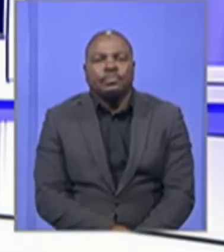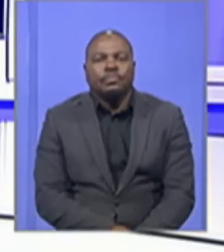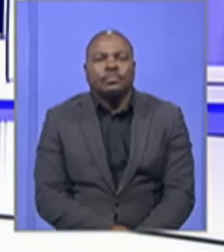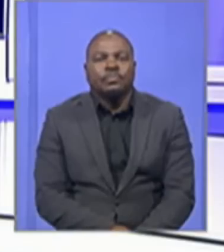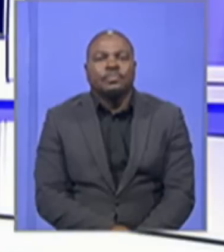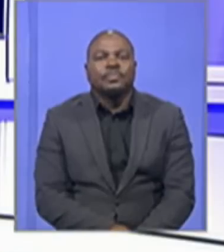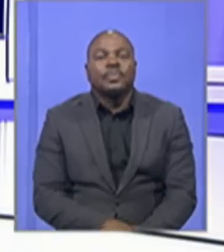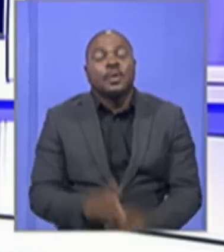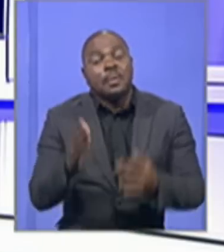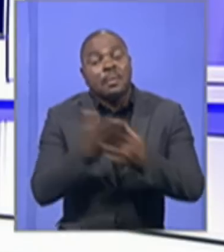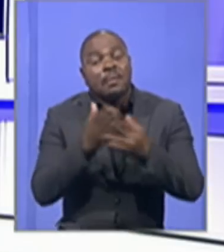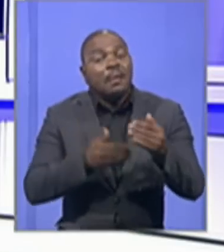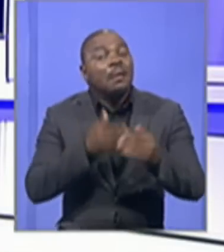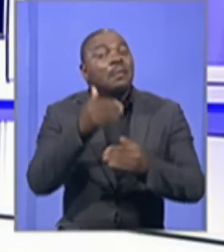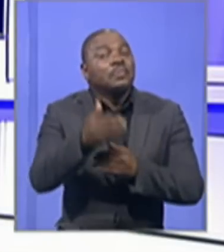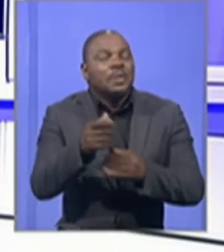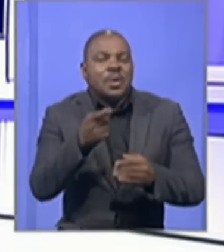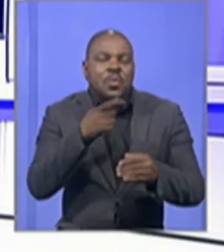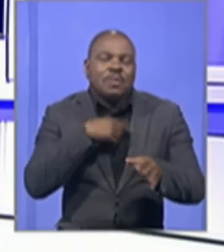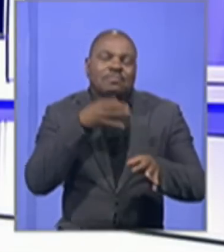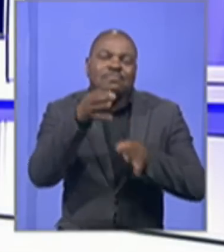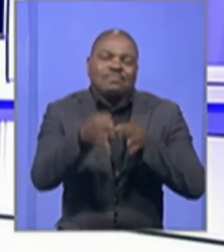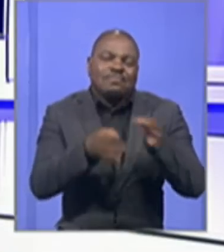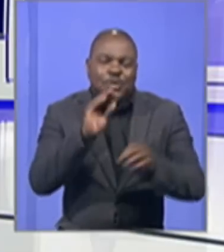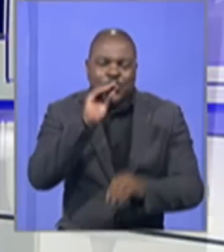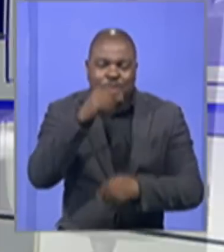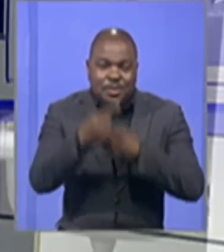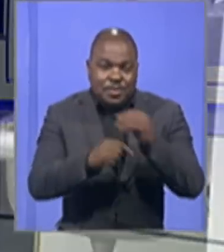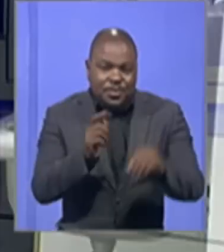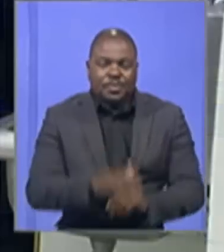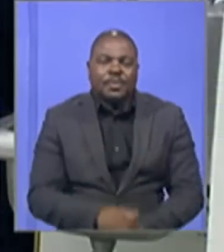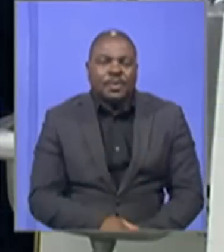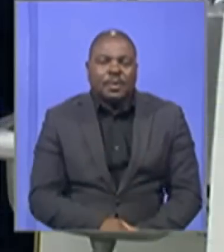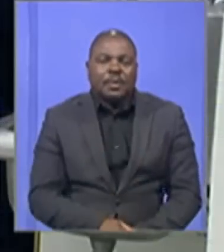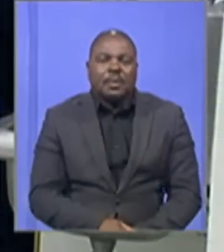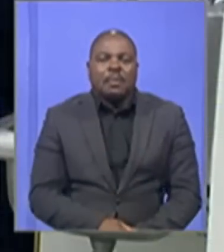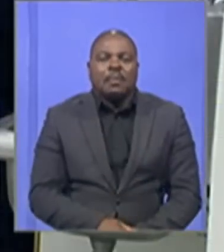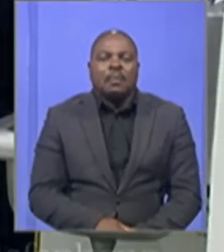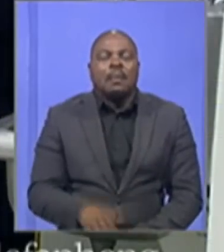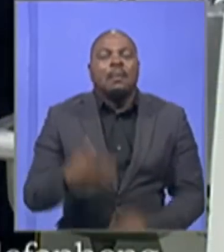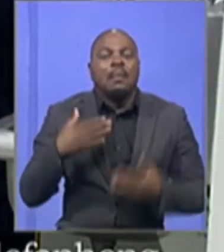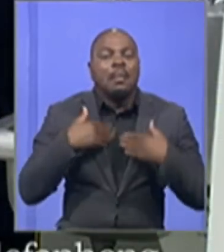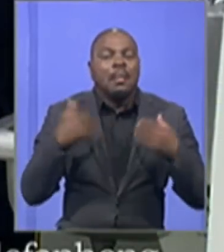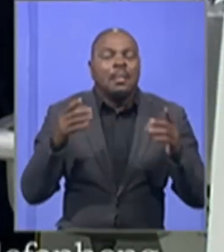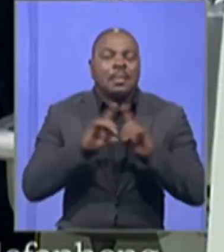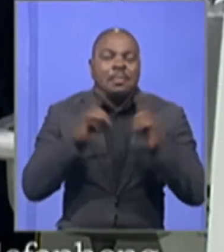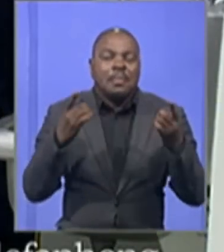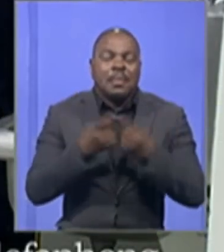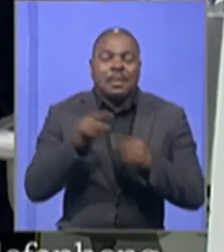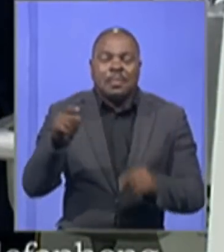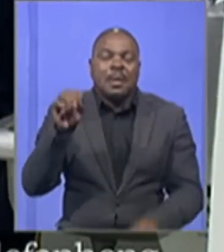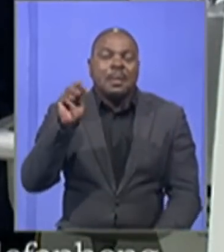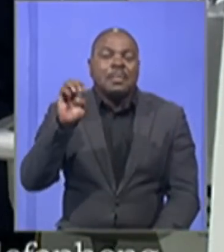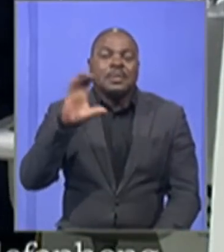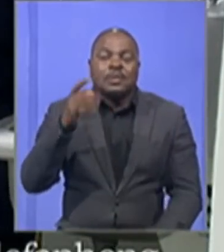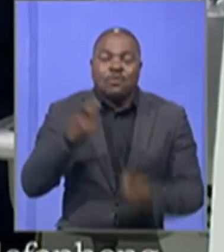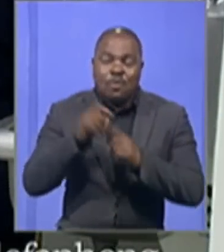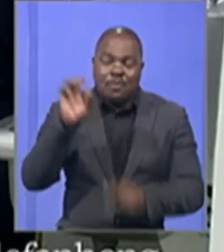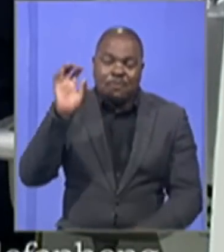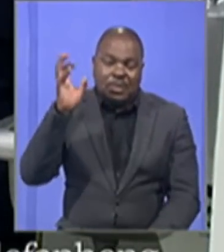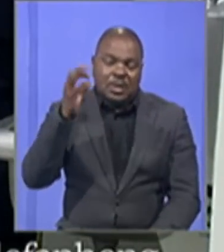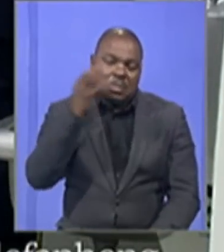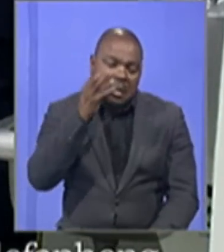Mui ha re khutla papatsong re o tshwaretse ditaba tse reng letona la lefapha la bophelo Free State le re boemo ba